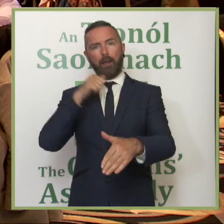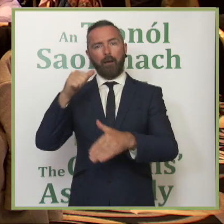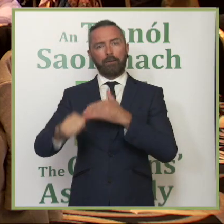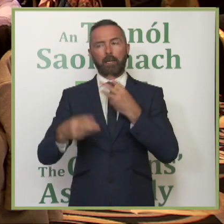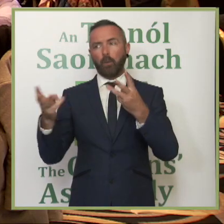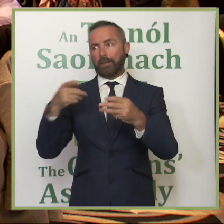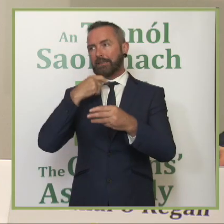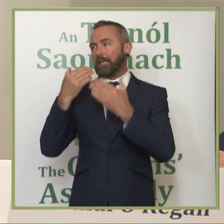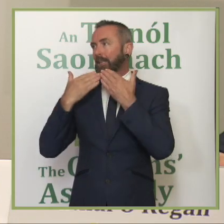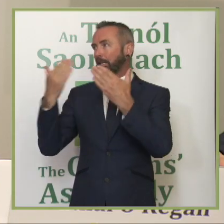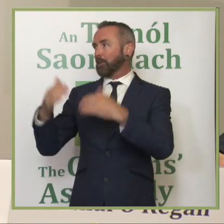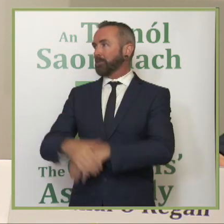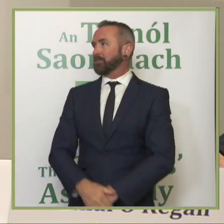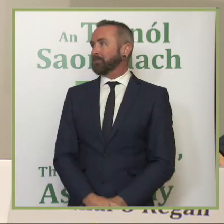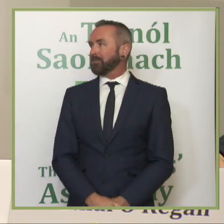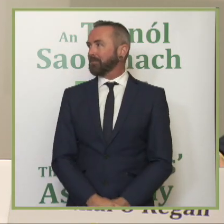done. Here is right.